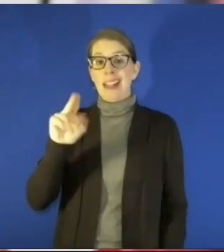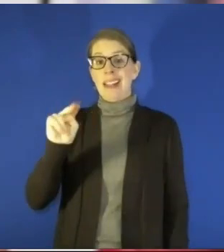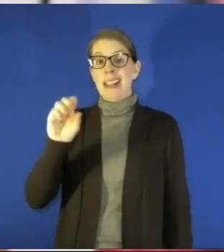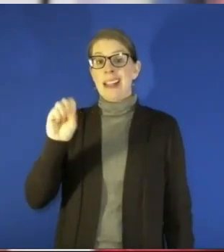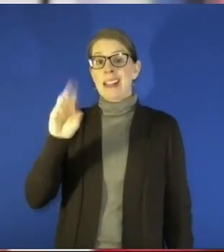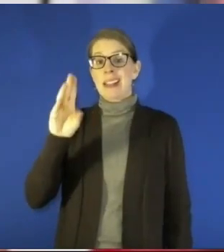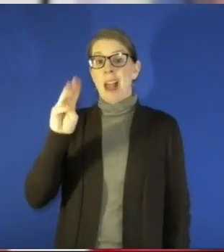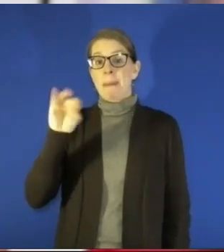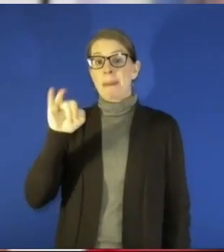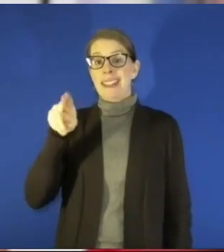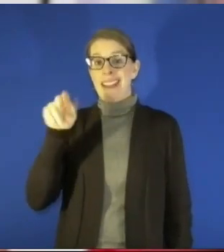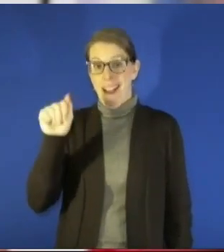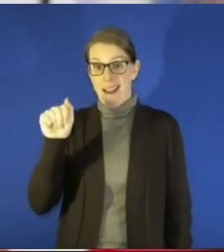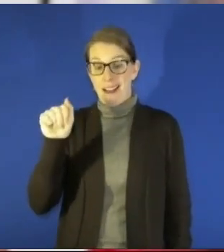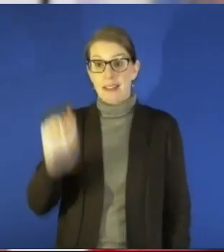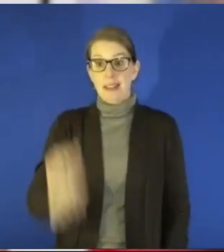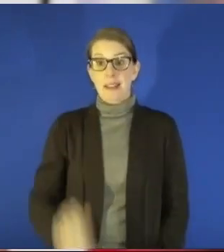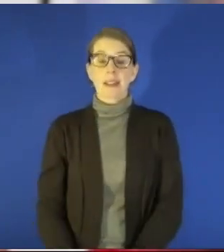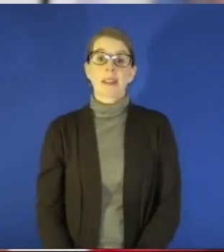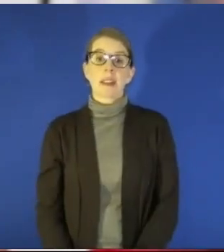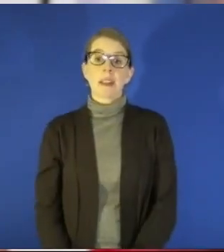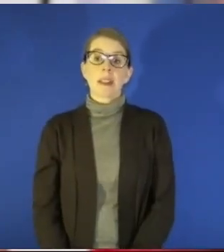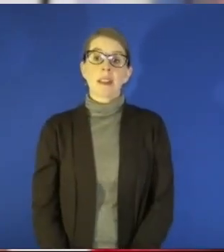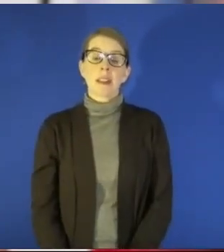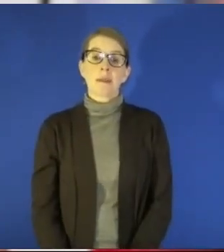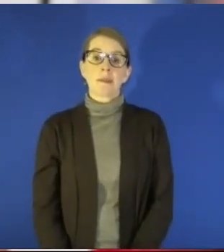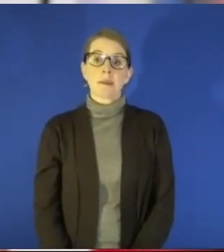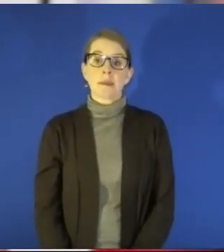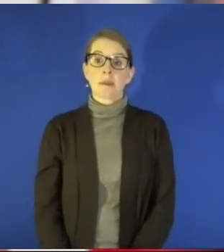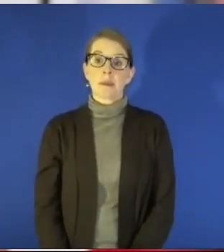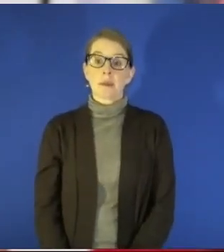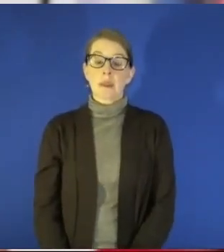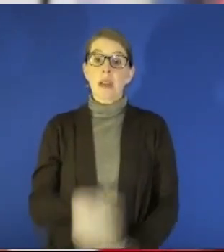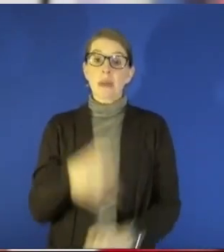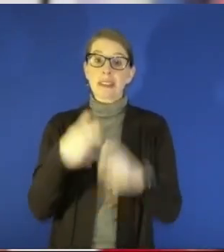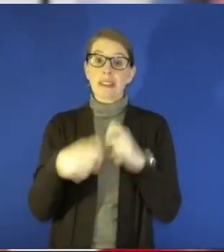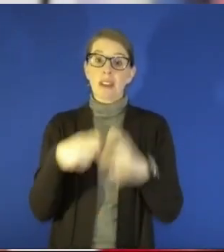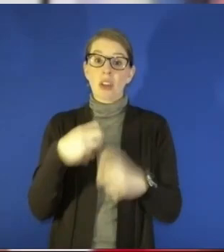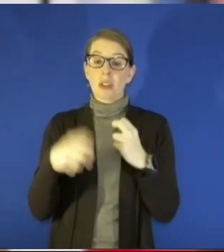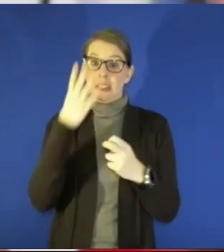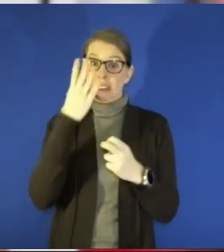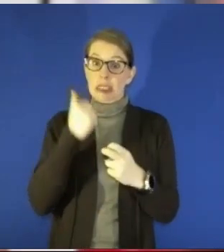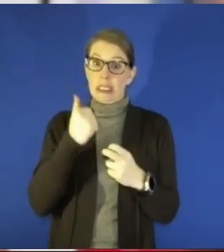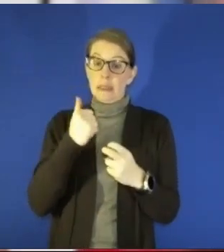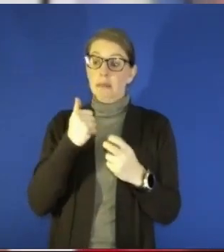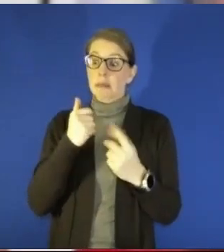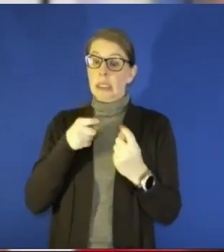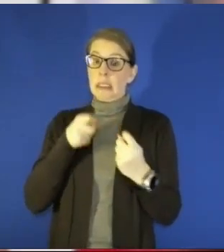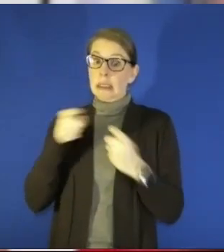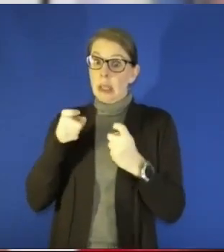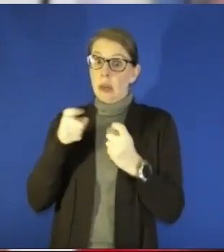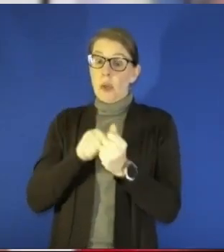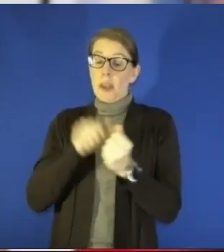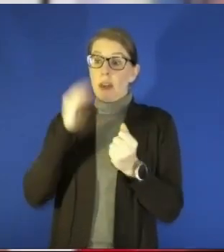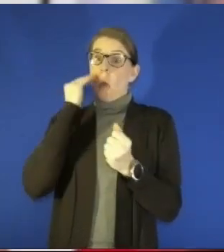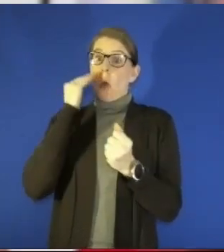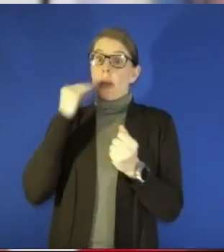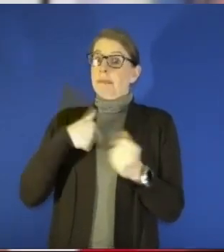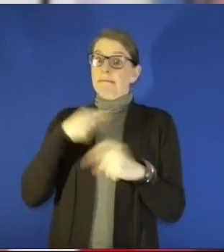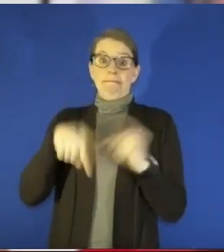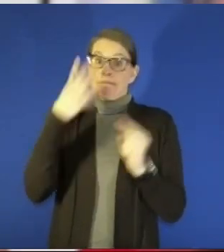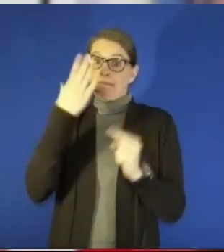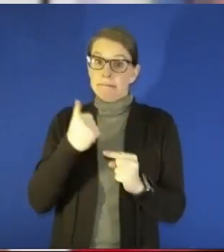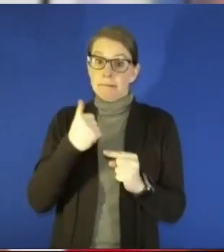and post-COVID, I had quite a bit of insomnia and it was difficult to kind of deal with. So as I was going through